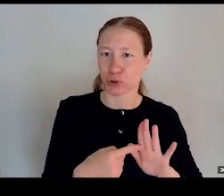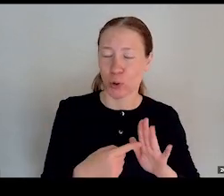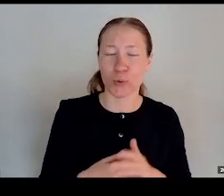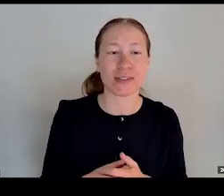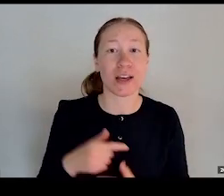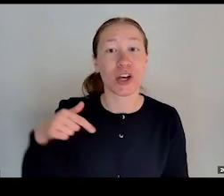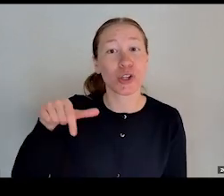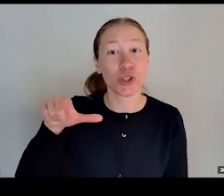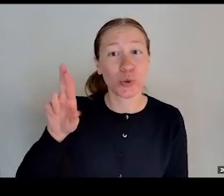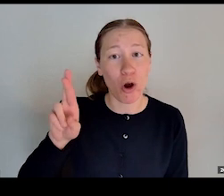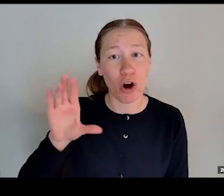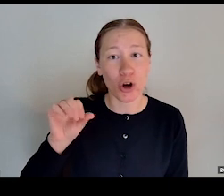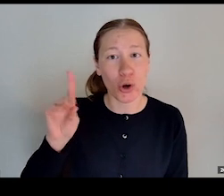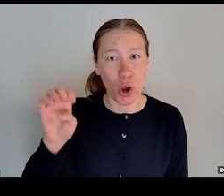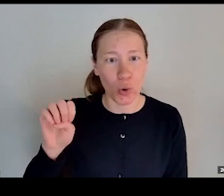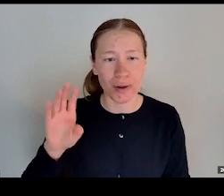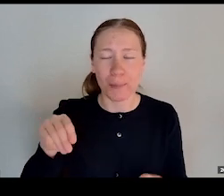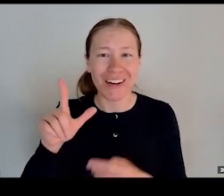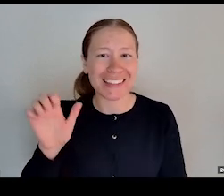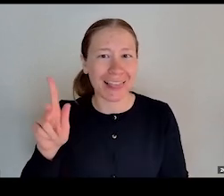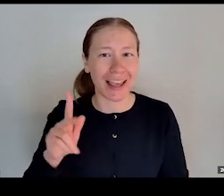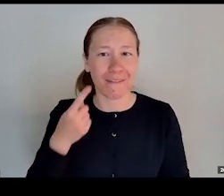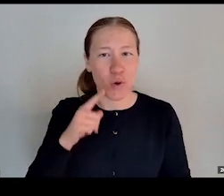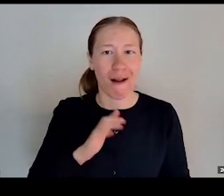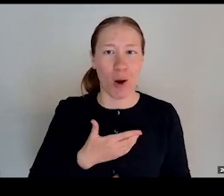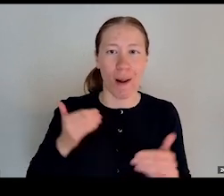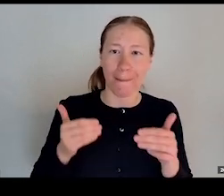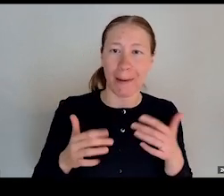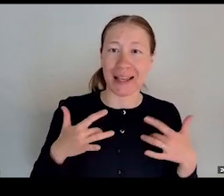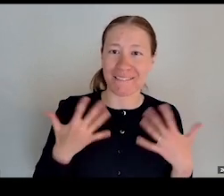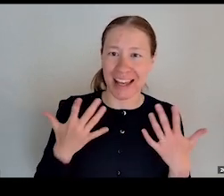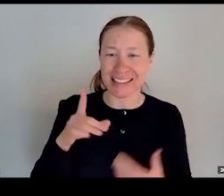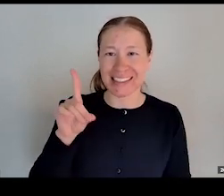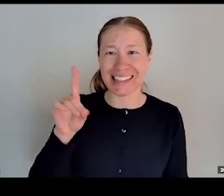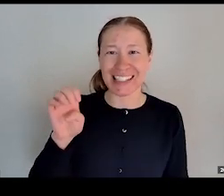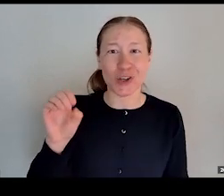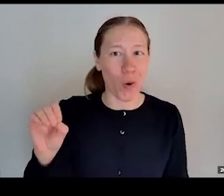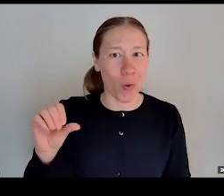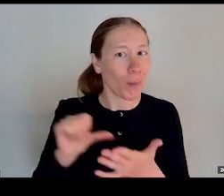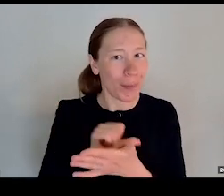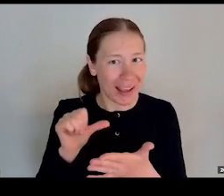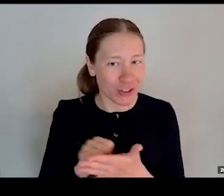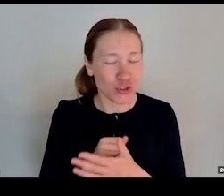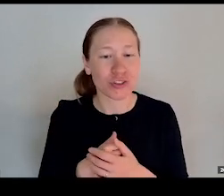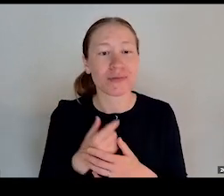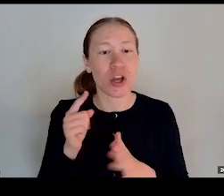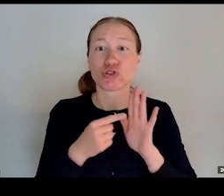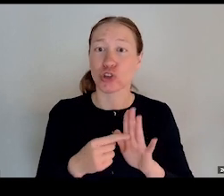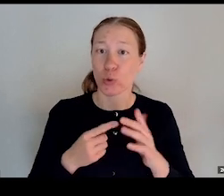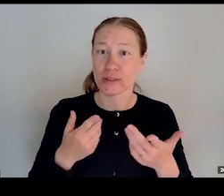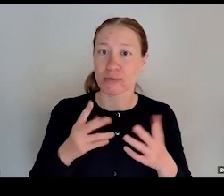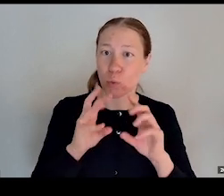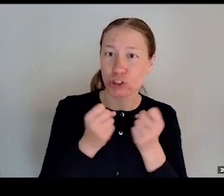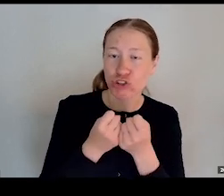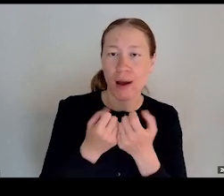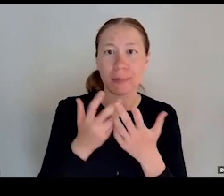is a QR code and a link to the upcoming events page for the Disability Equity Office. It shows our upcoming presentations and